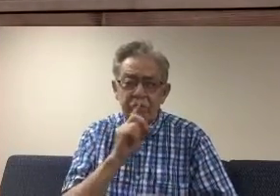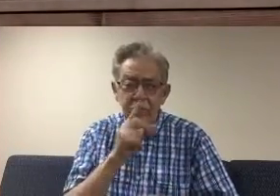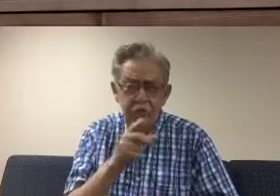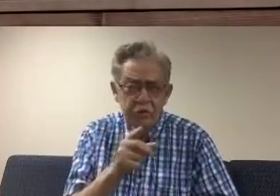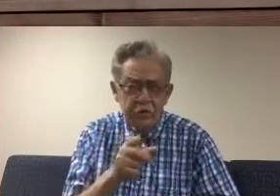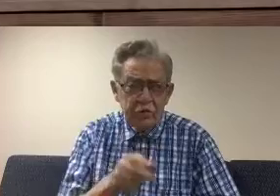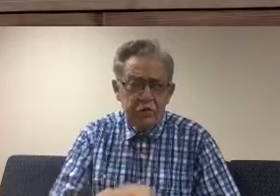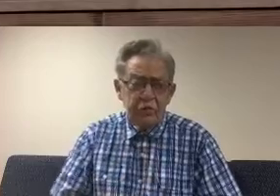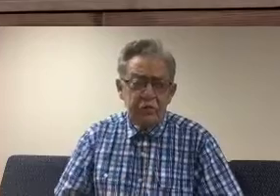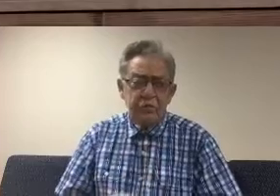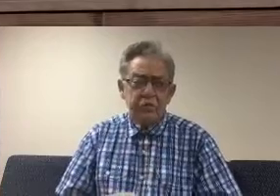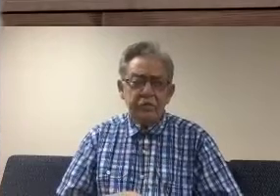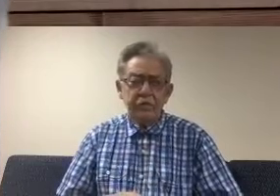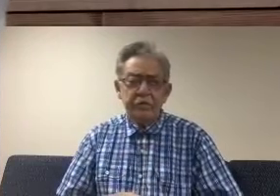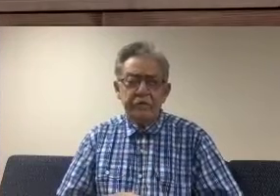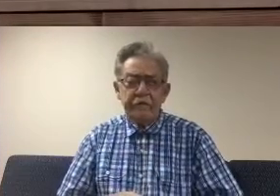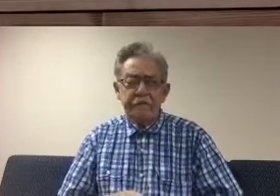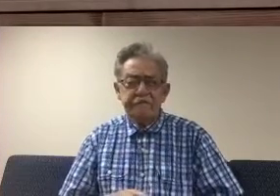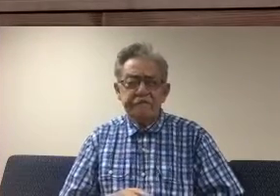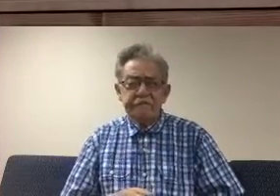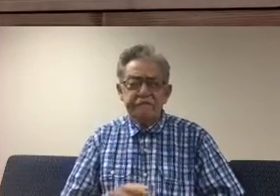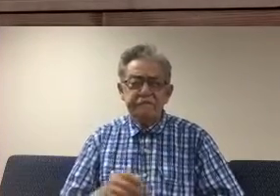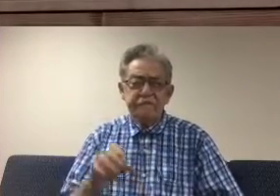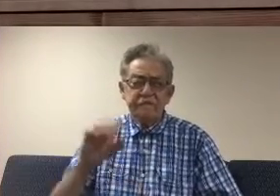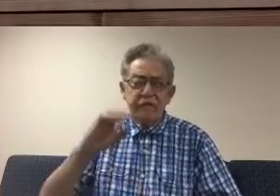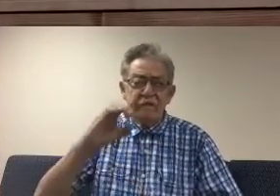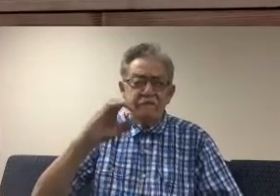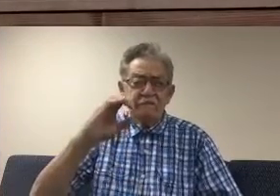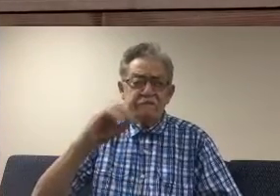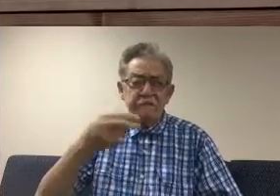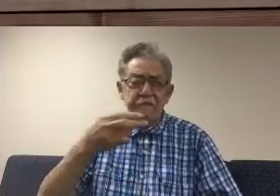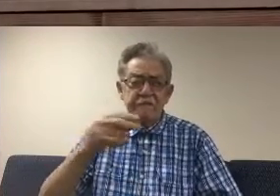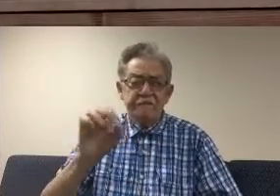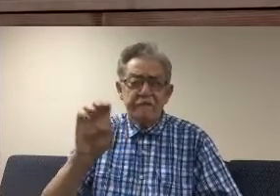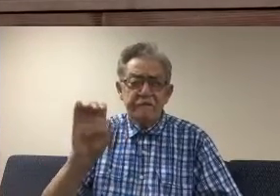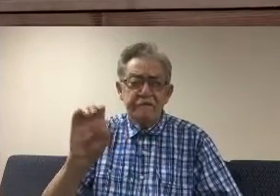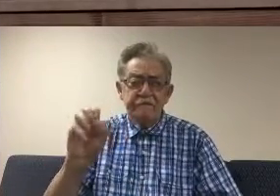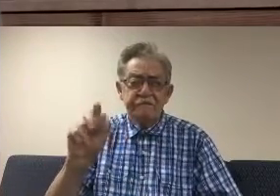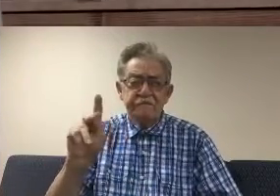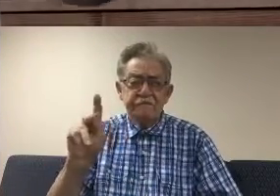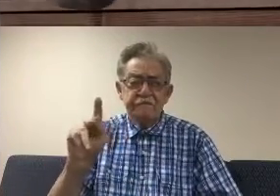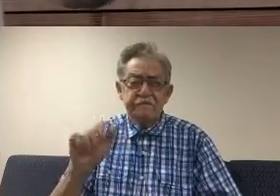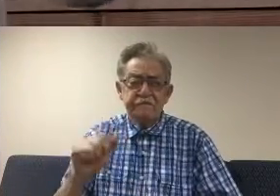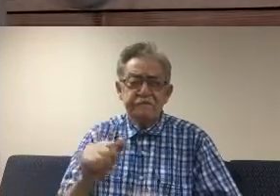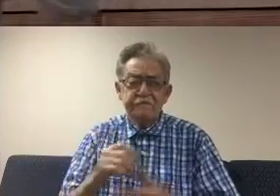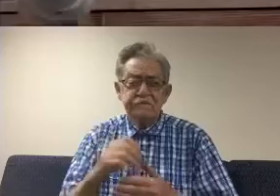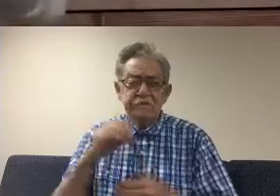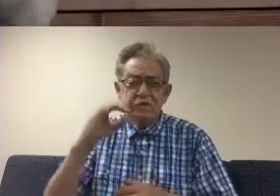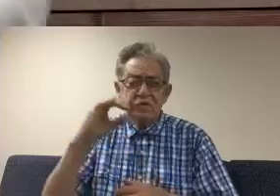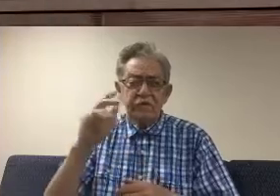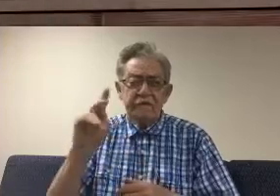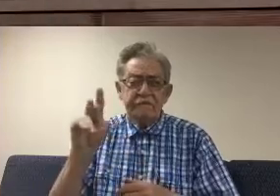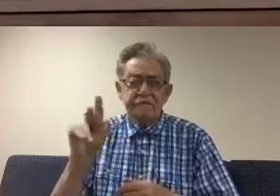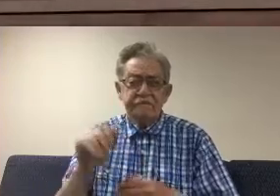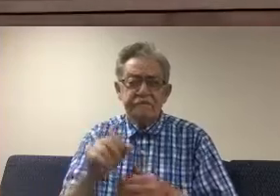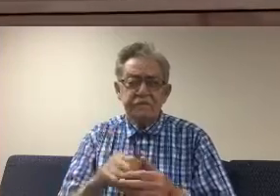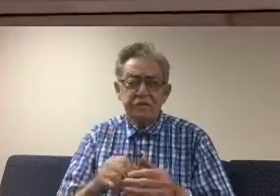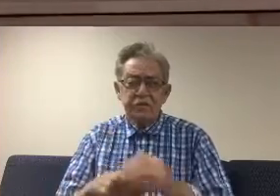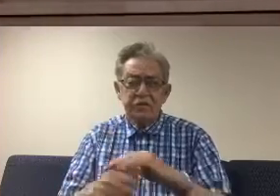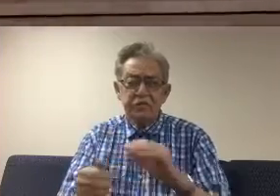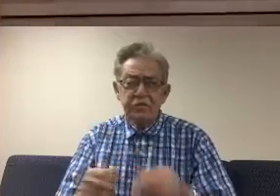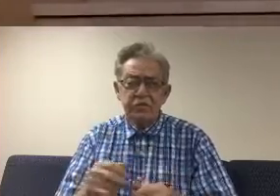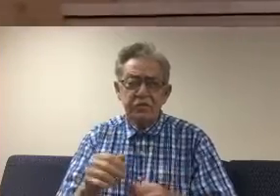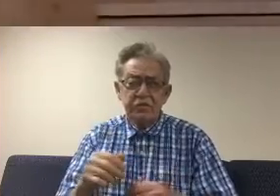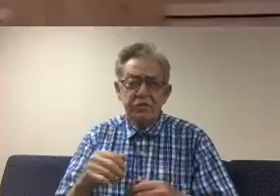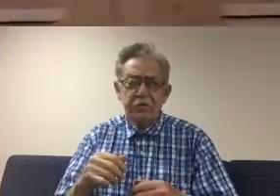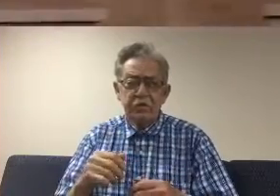Chuck Colson, who's long since died, was in that powerful circle under Richard Nixon when the Watergate scandal